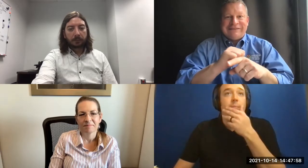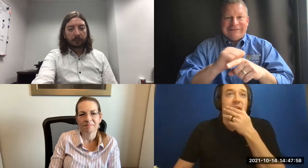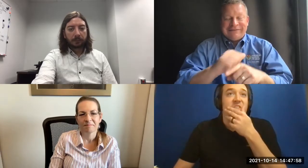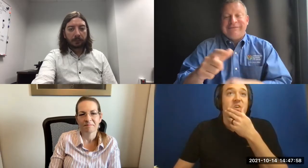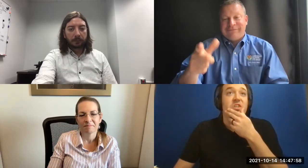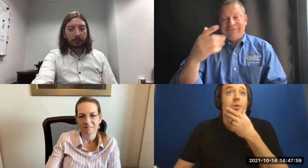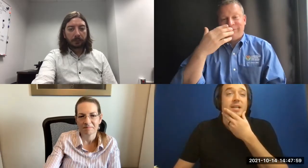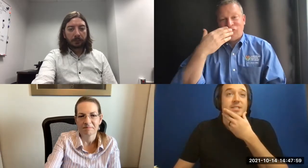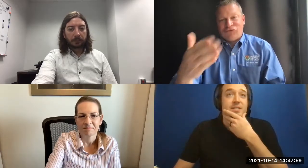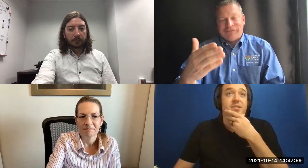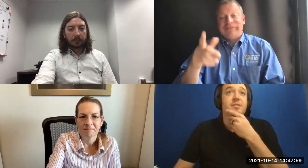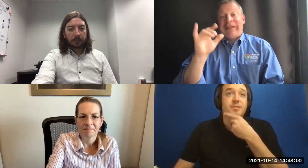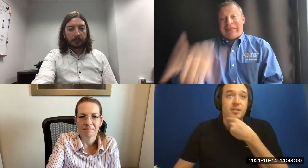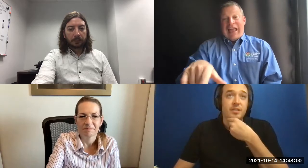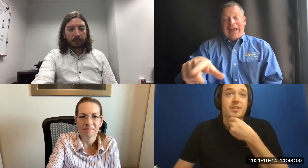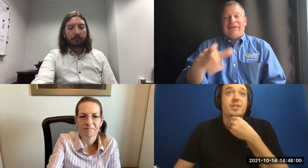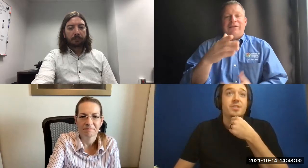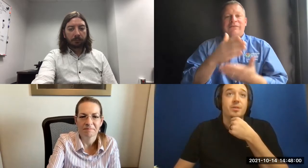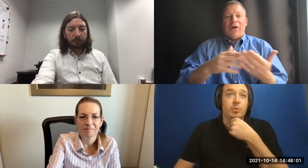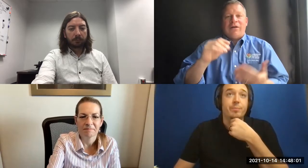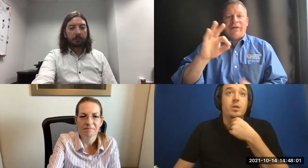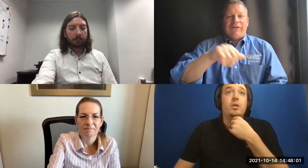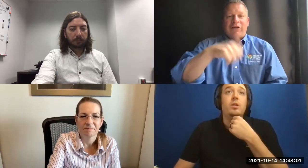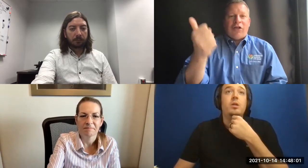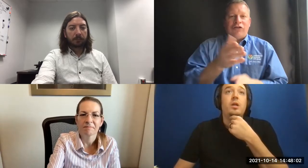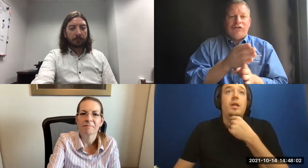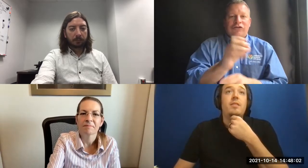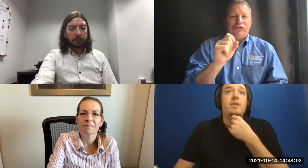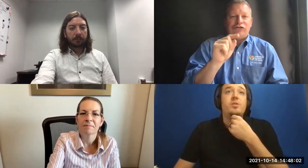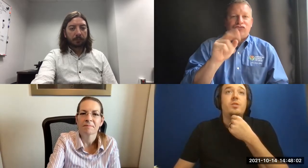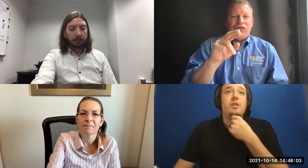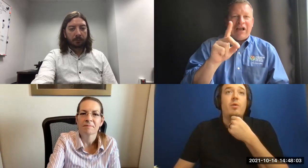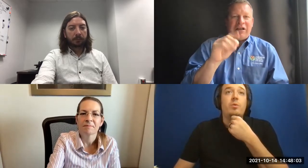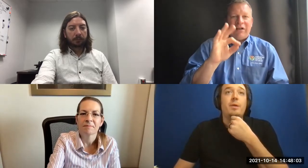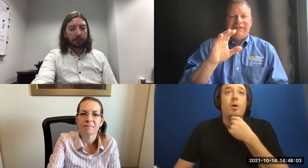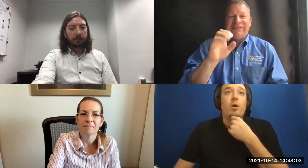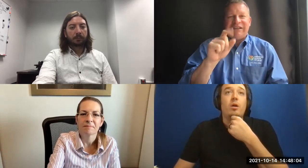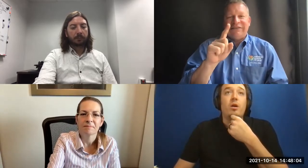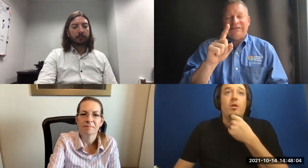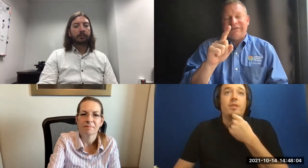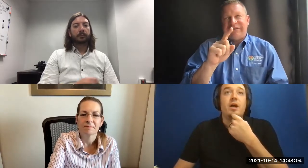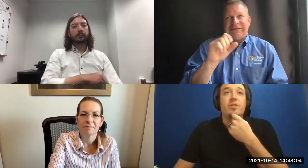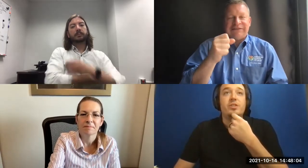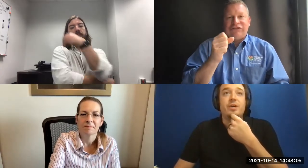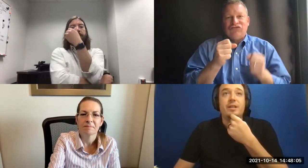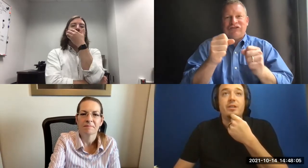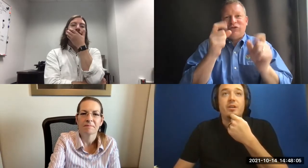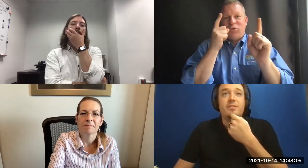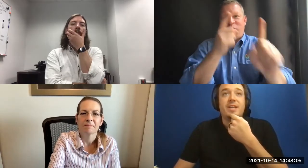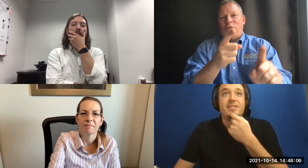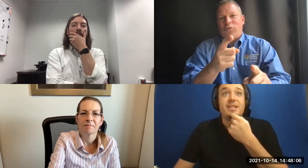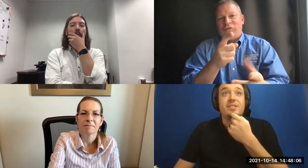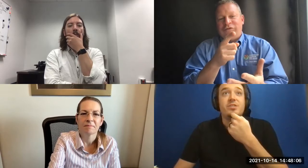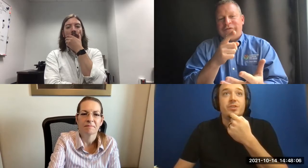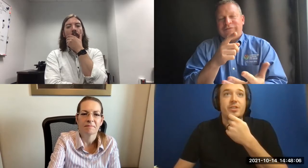Okay, curriculum and instruction practices. Yes, that's a good point. And that would be part of the other strand